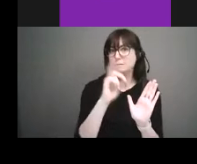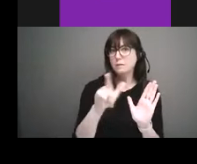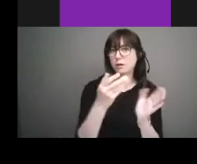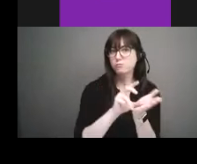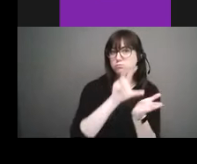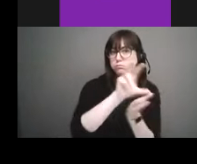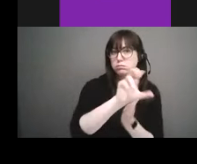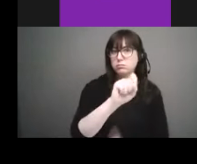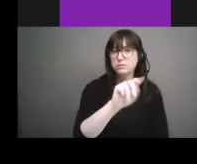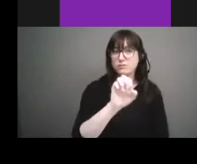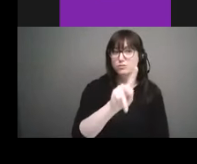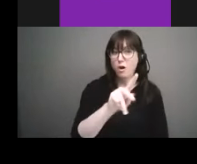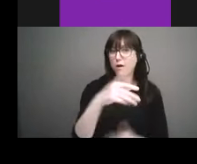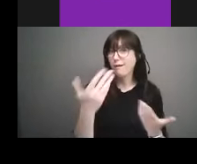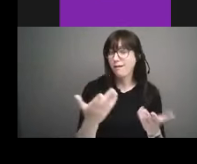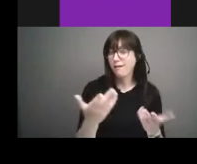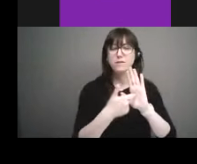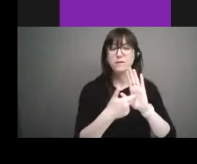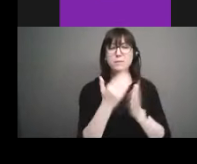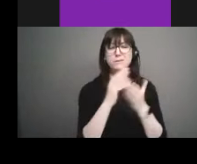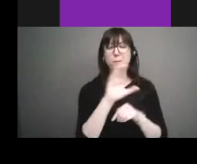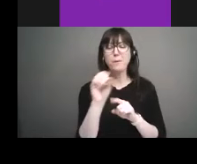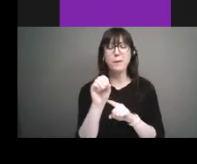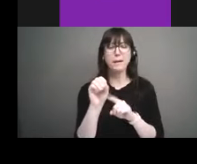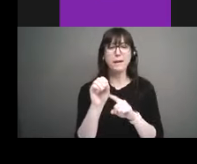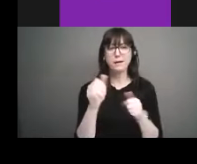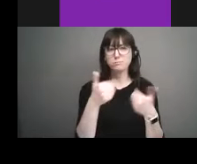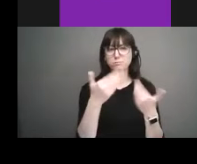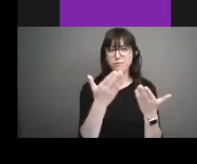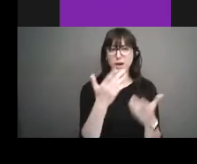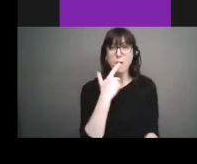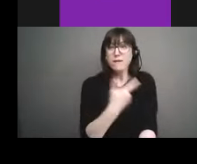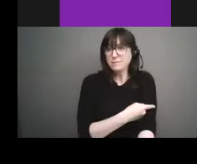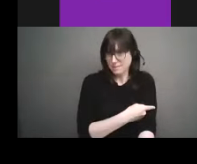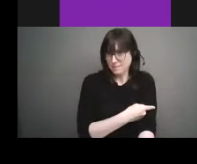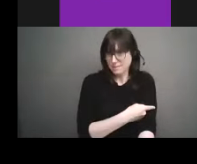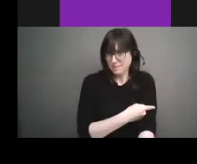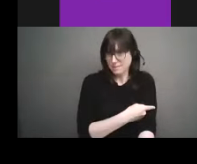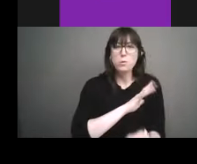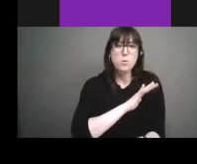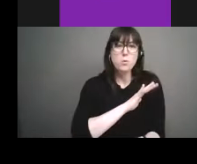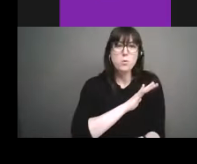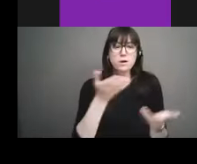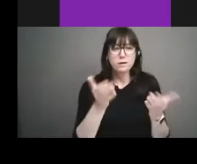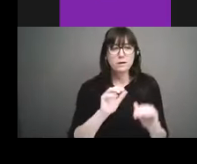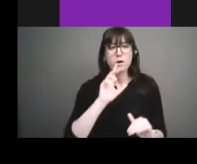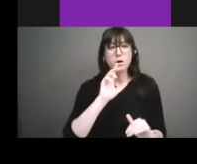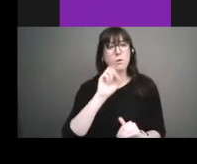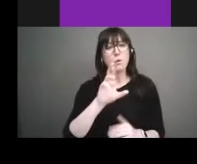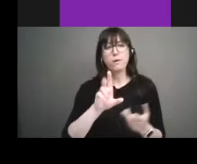For example, companies offering a vaccine, etc., or